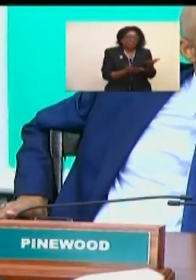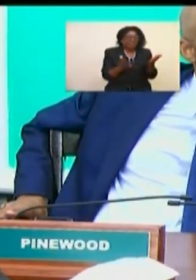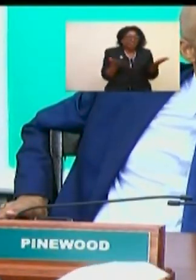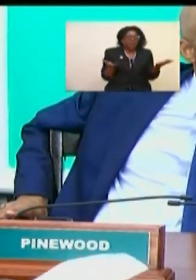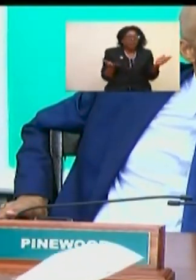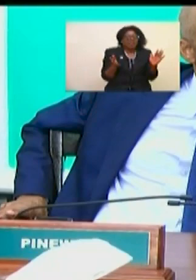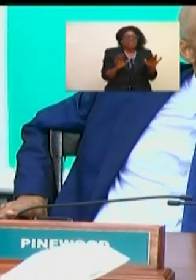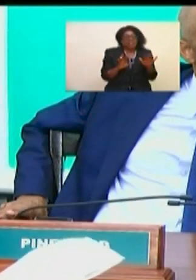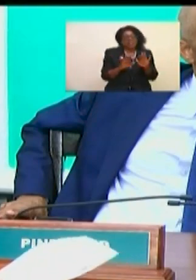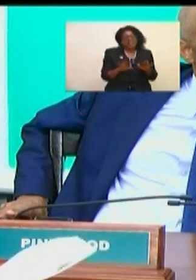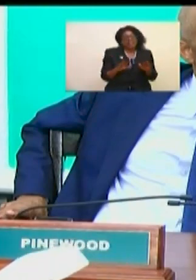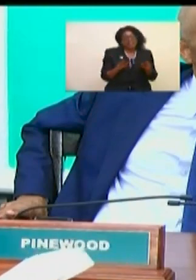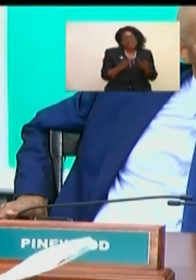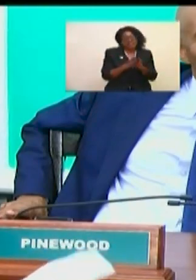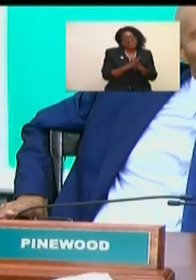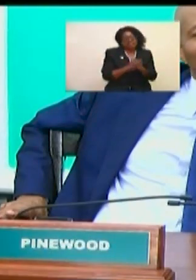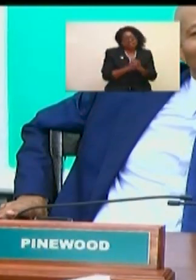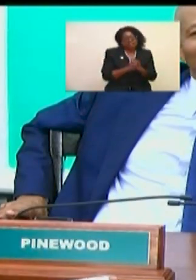colleagues.